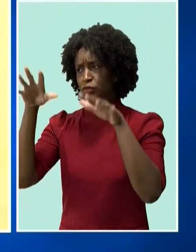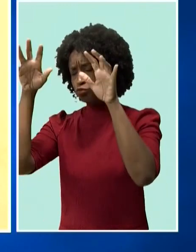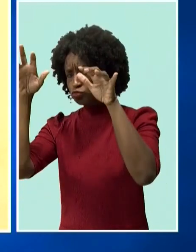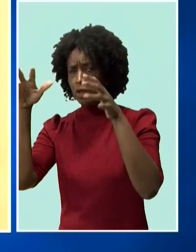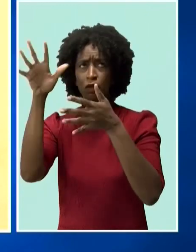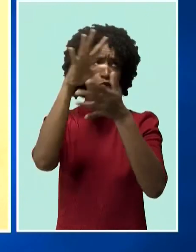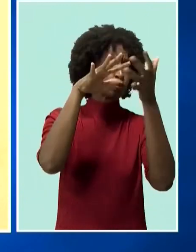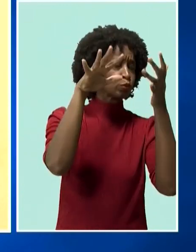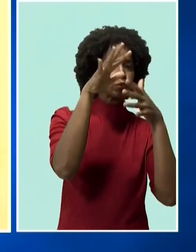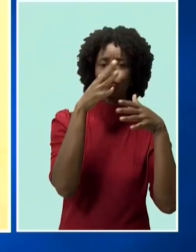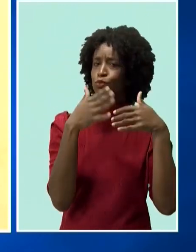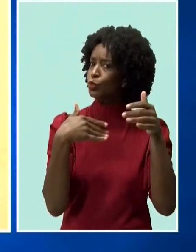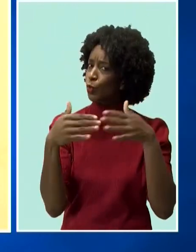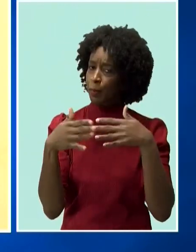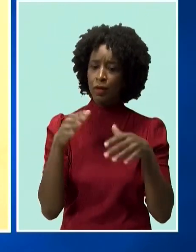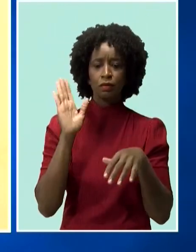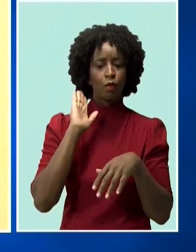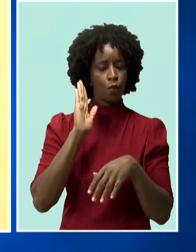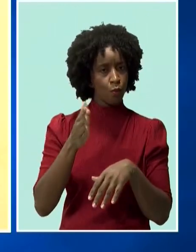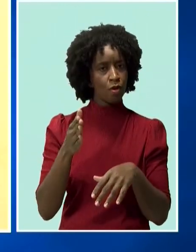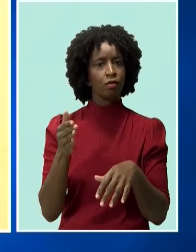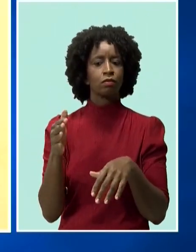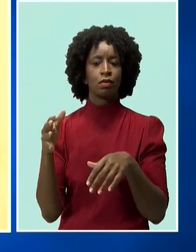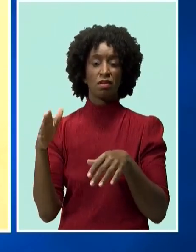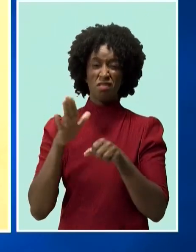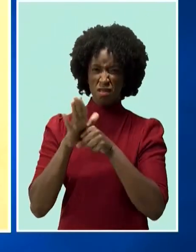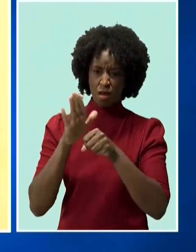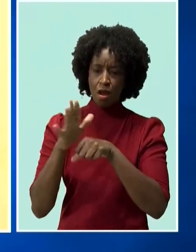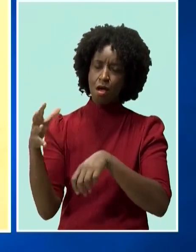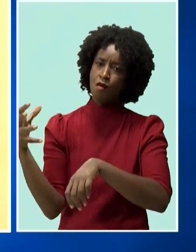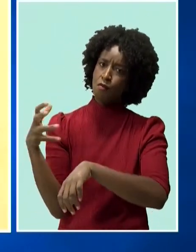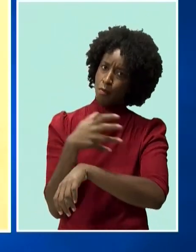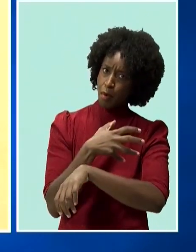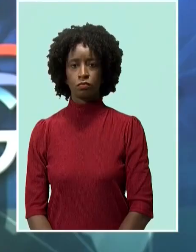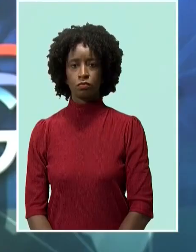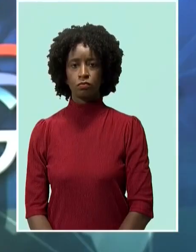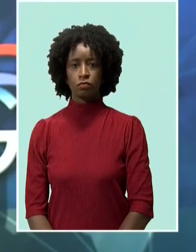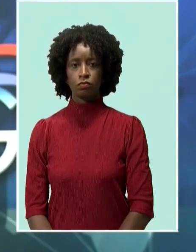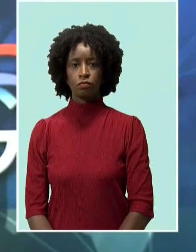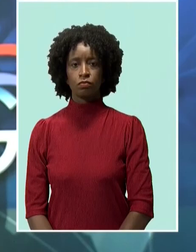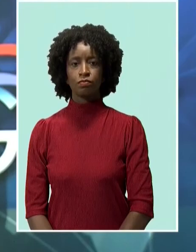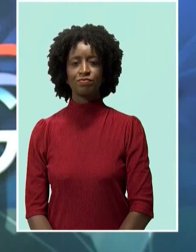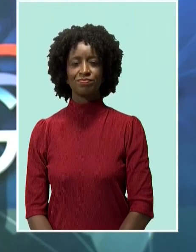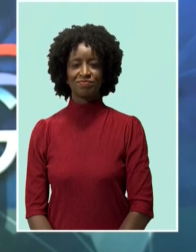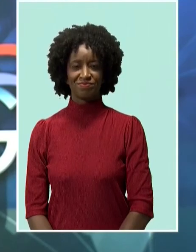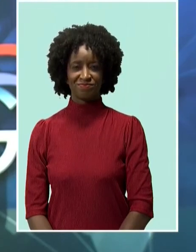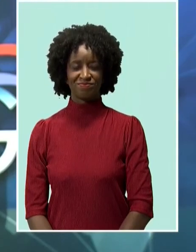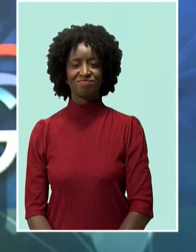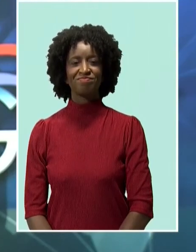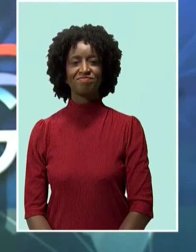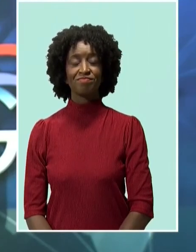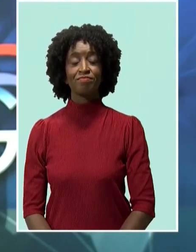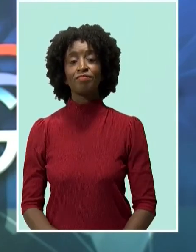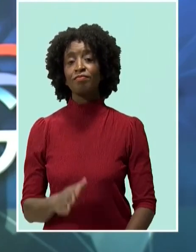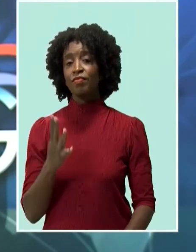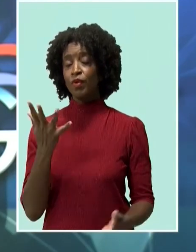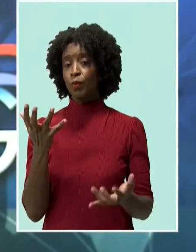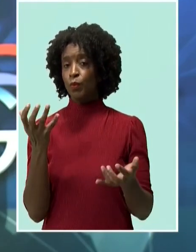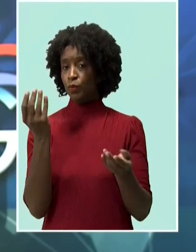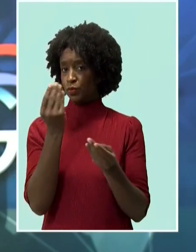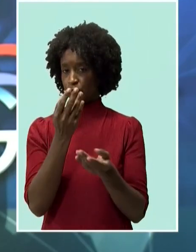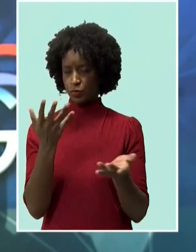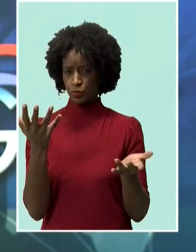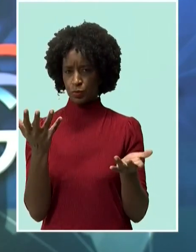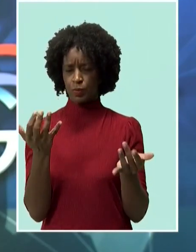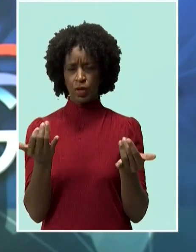that predetermined service during the daytime and also the service at night. And as we wrap up, just letting you know that you can see a